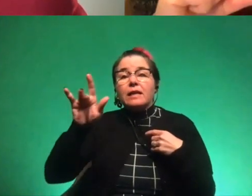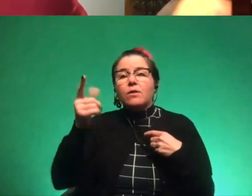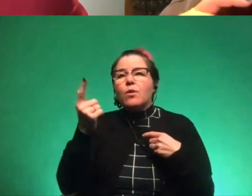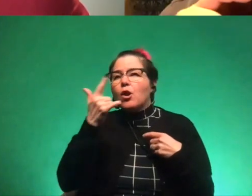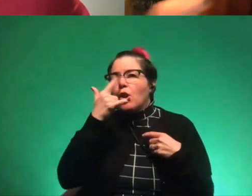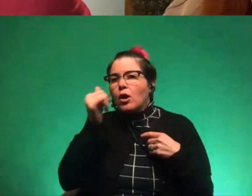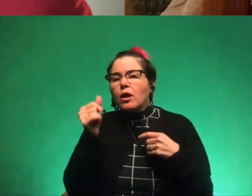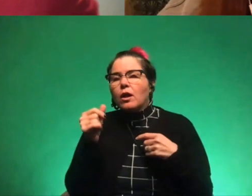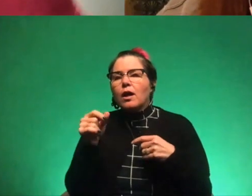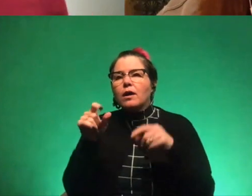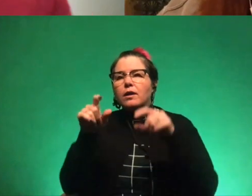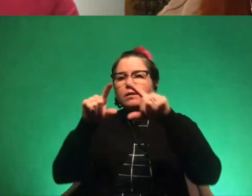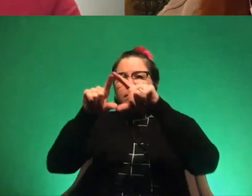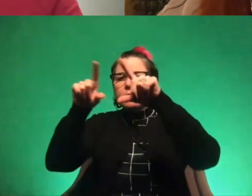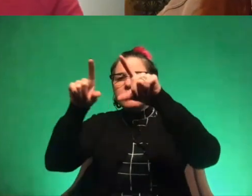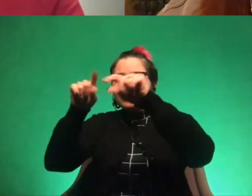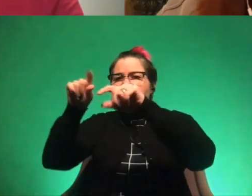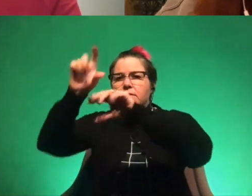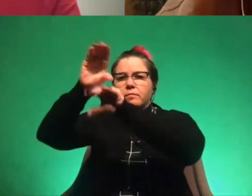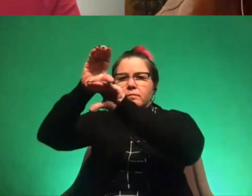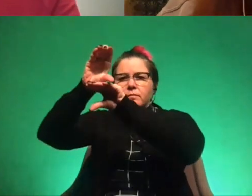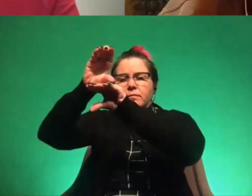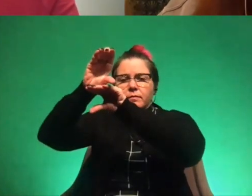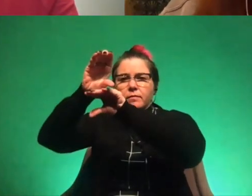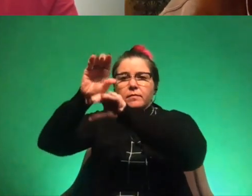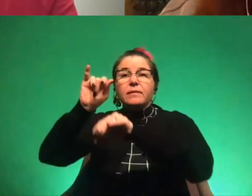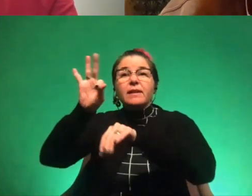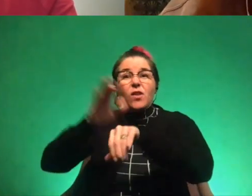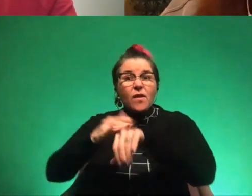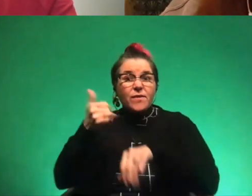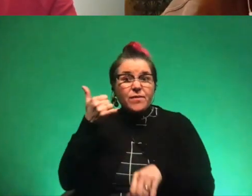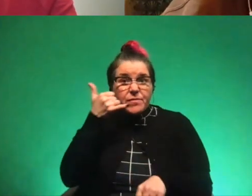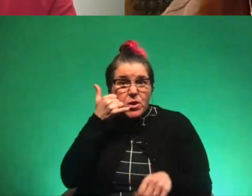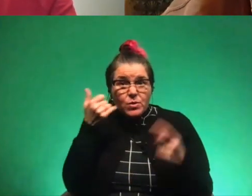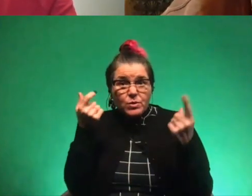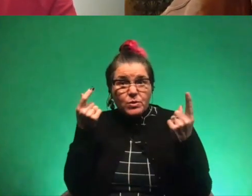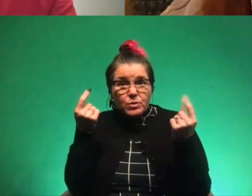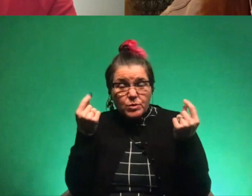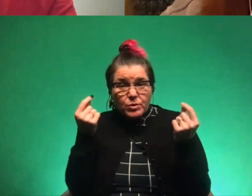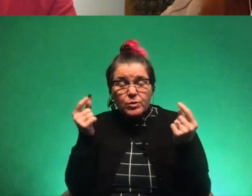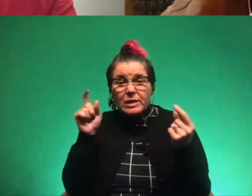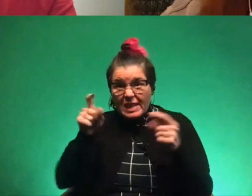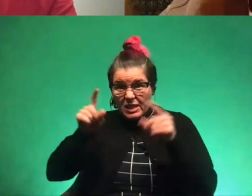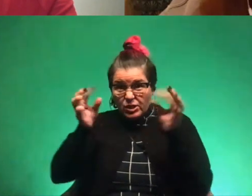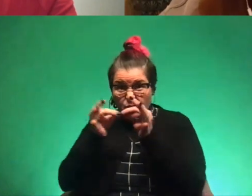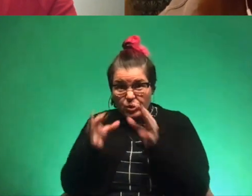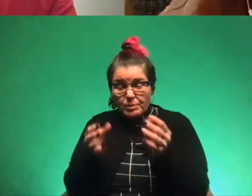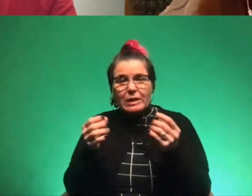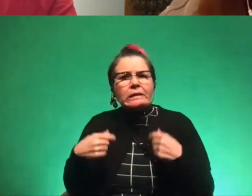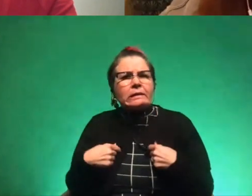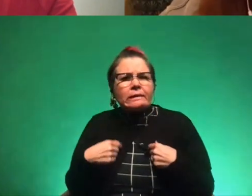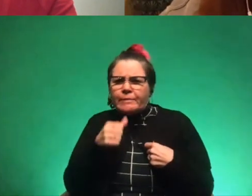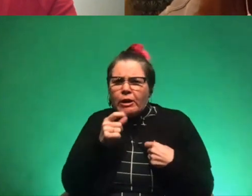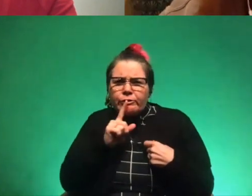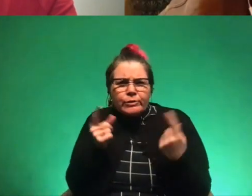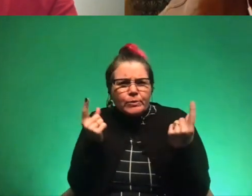two rectangles on top of each other. If you're on a phone and you're relying on the ASL interpretation, I'm not 100%